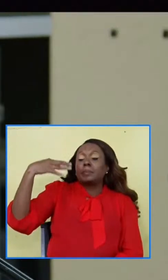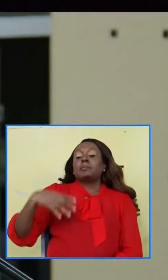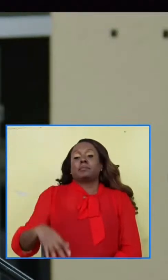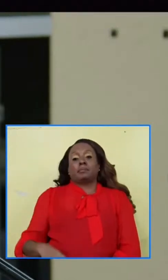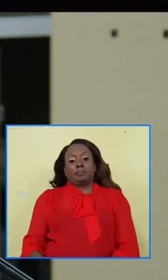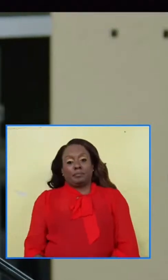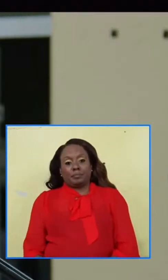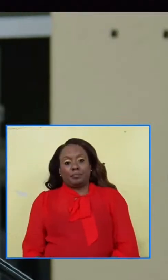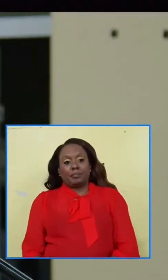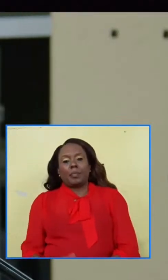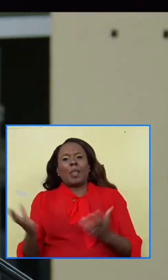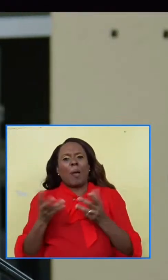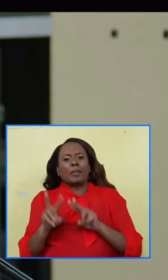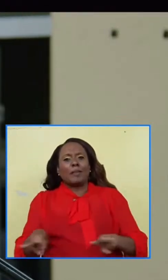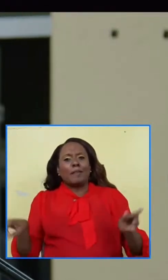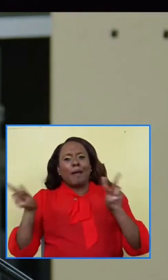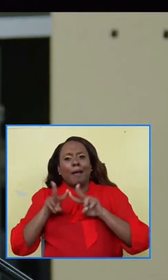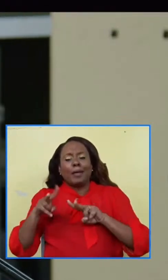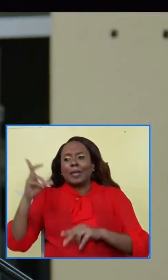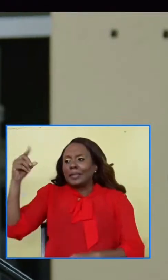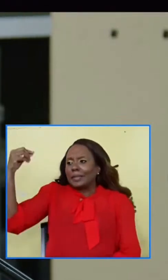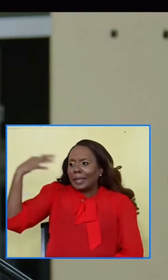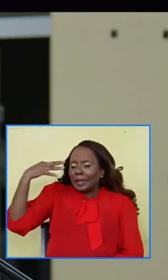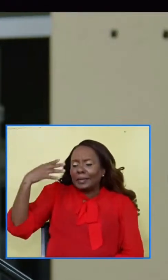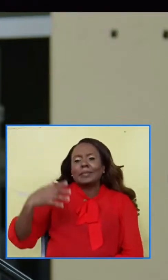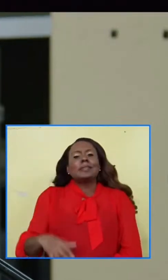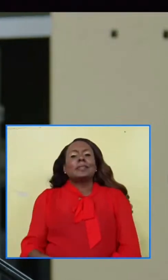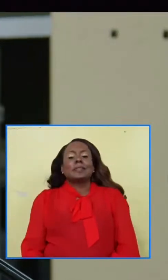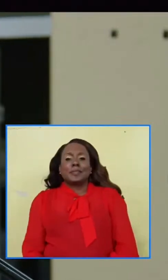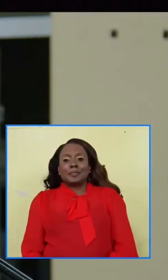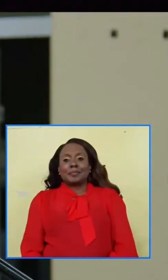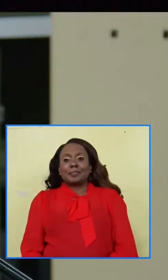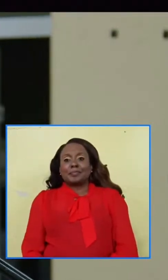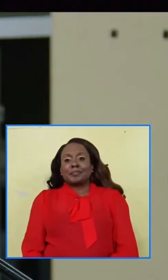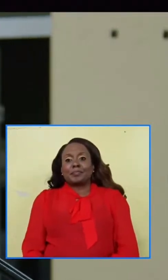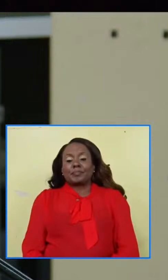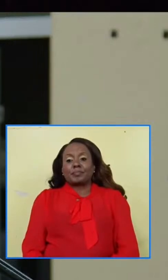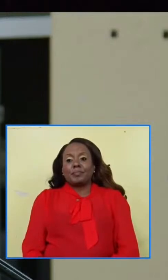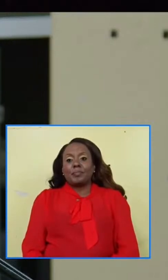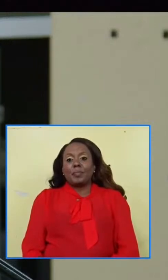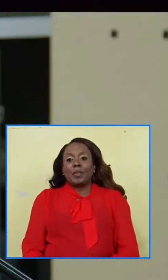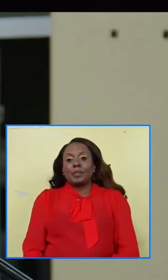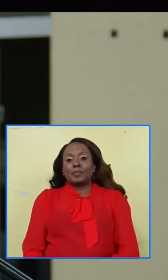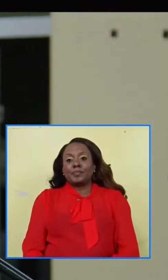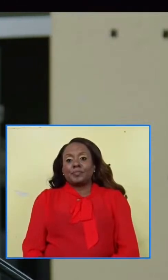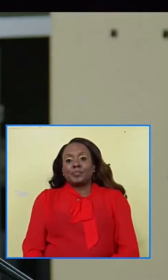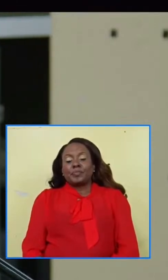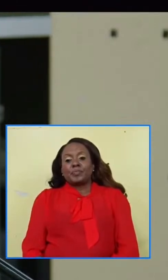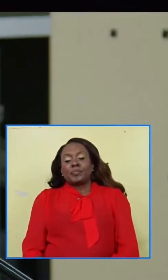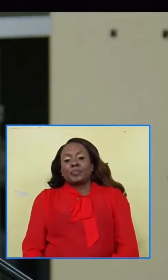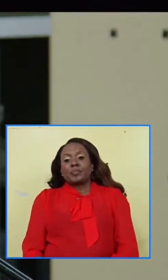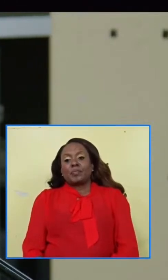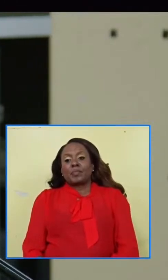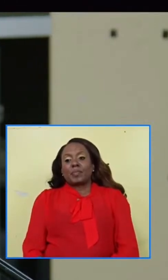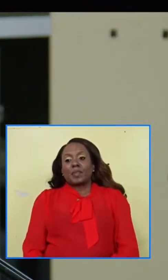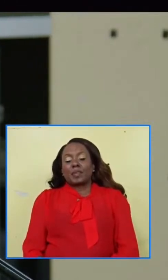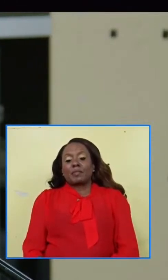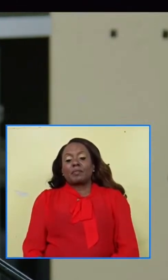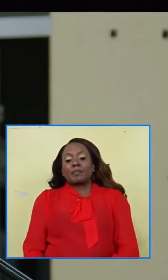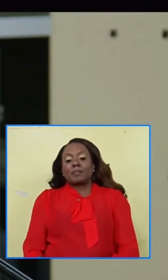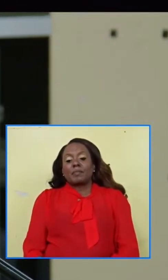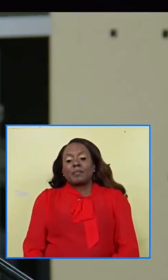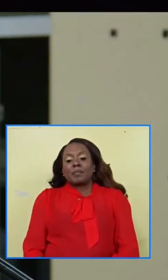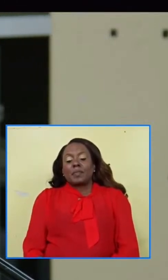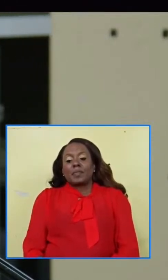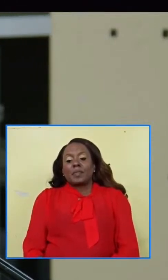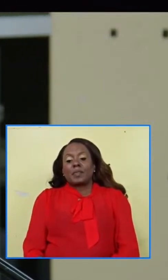the value of the sunshine or the radiation pressure in Barbados is second only